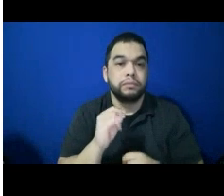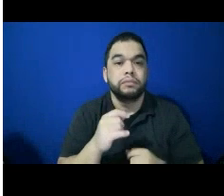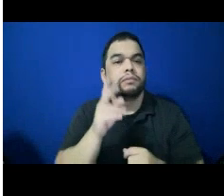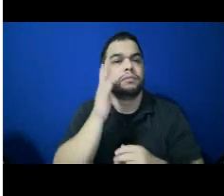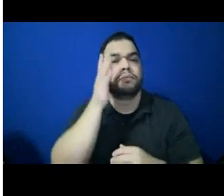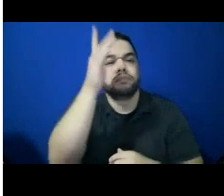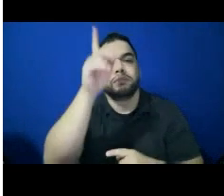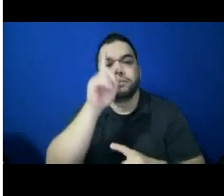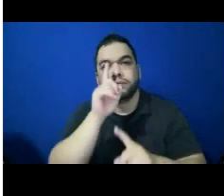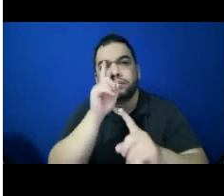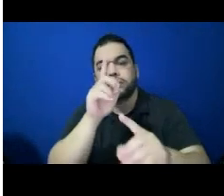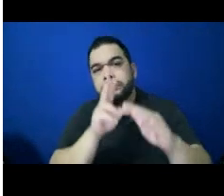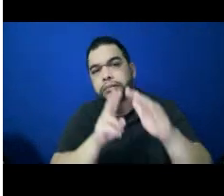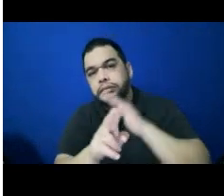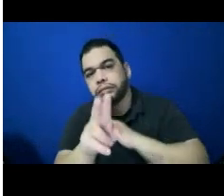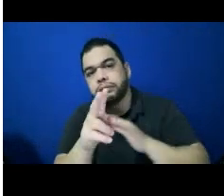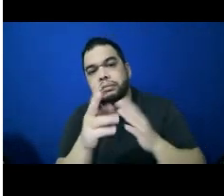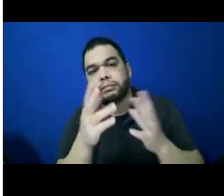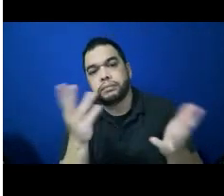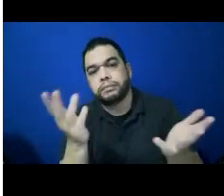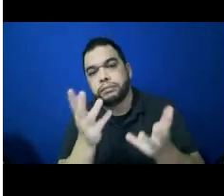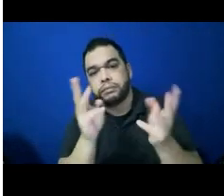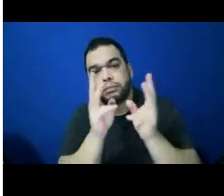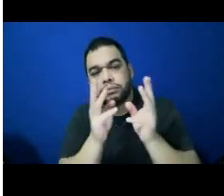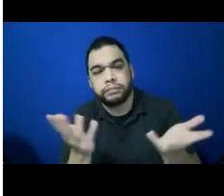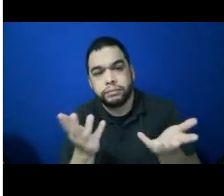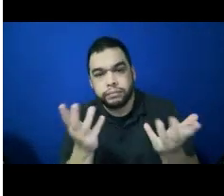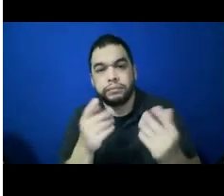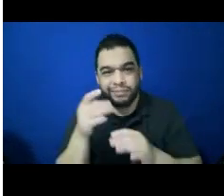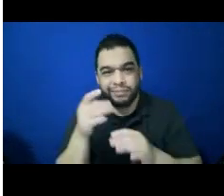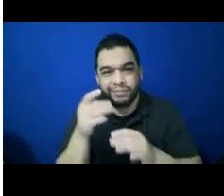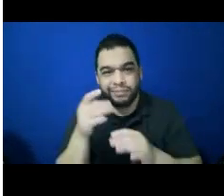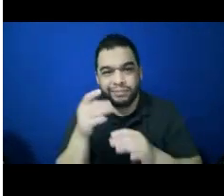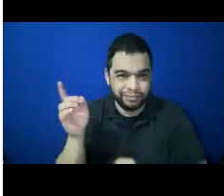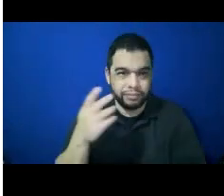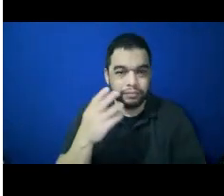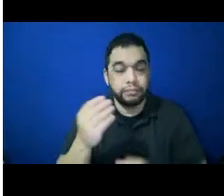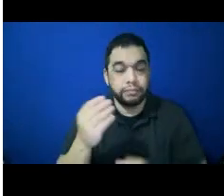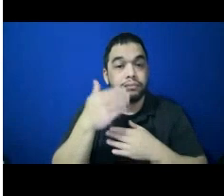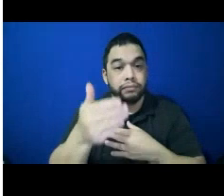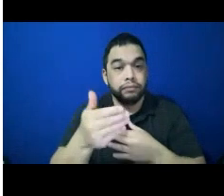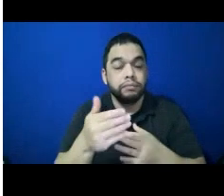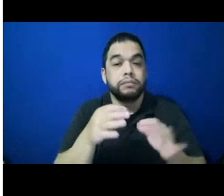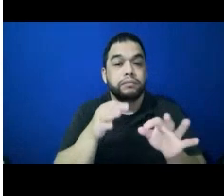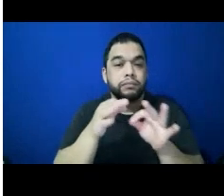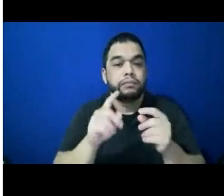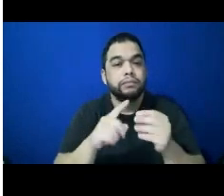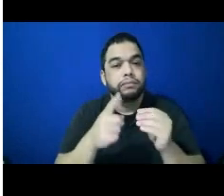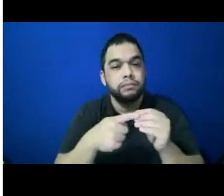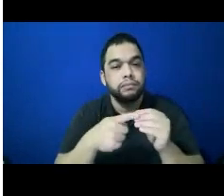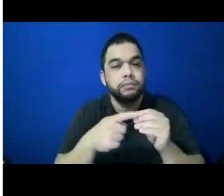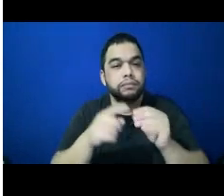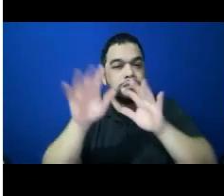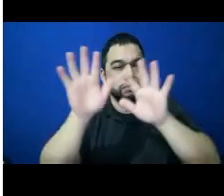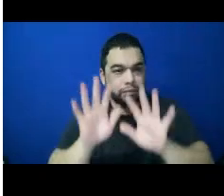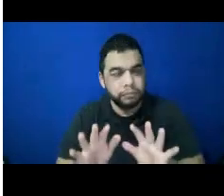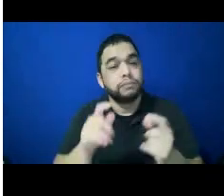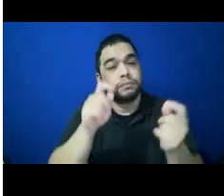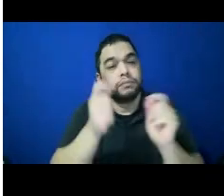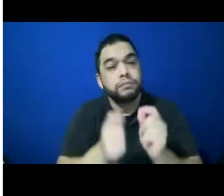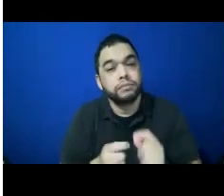are the future scenarios that we are expecting? Lesson 3 talks about climate